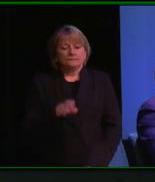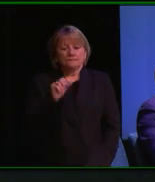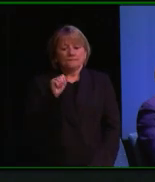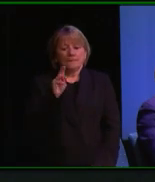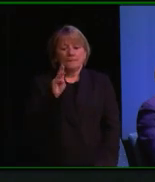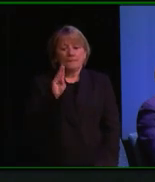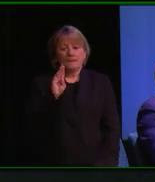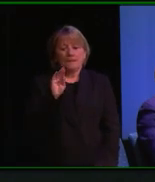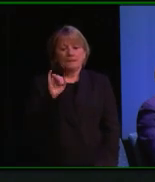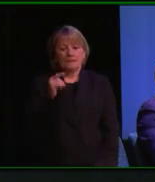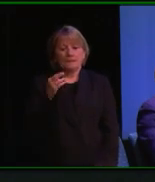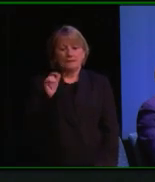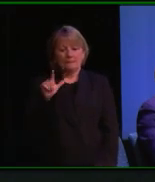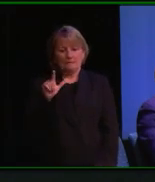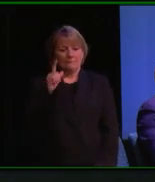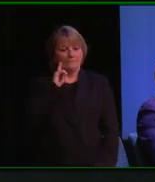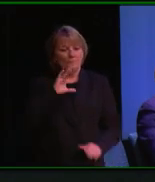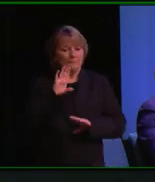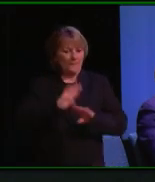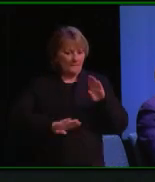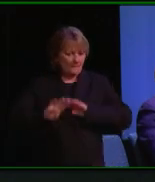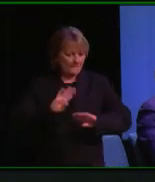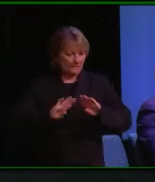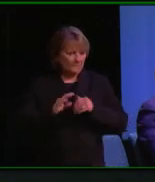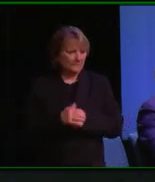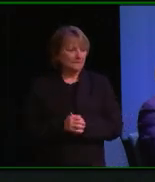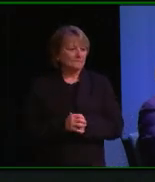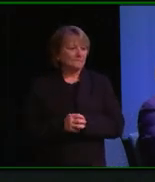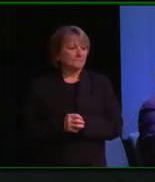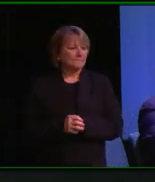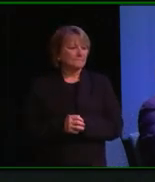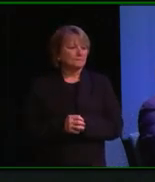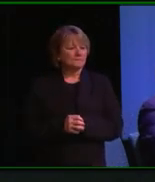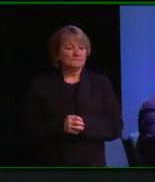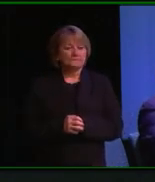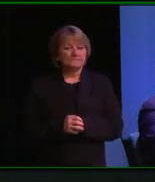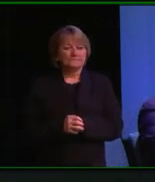Abigail McGarrigle for Biology.